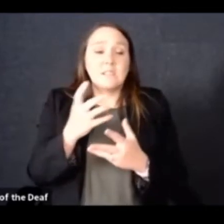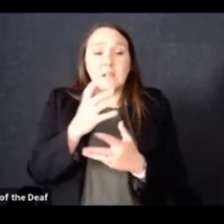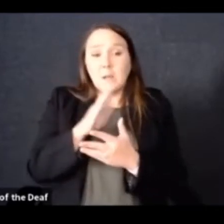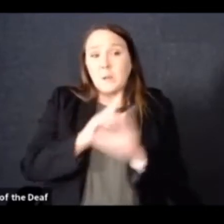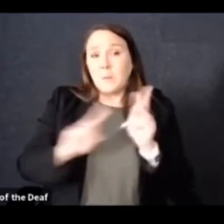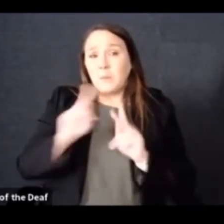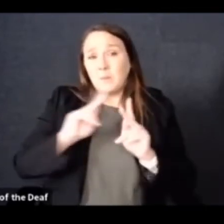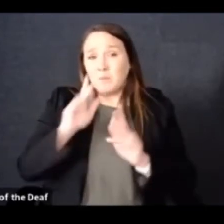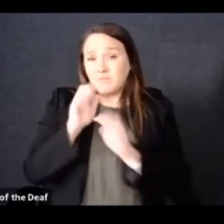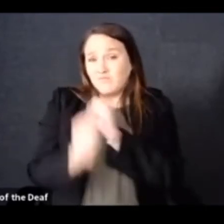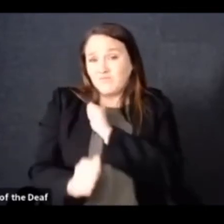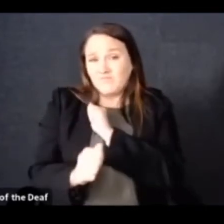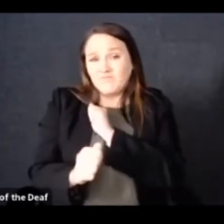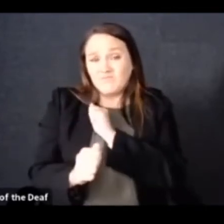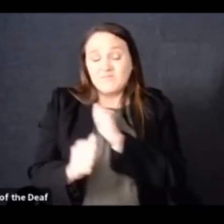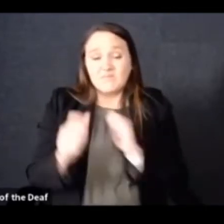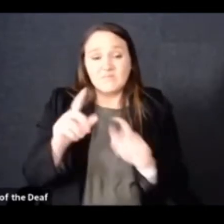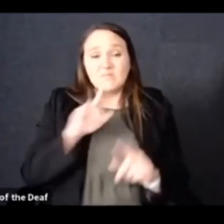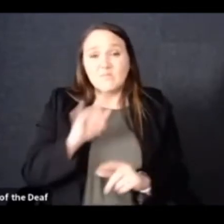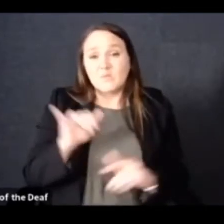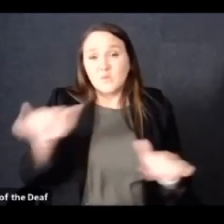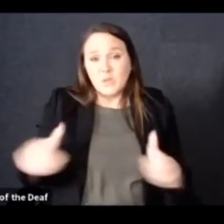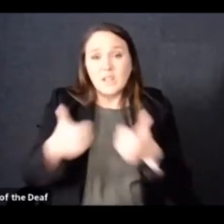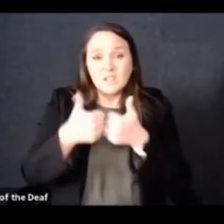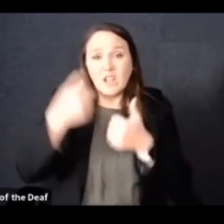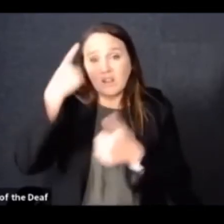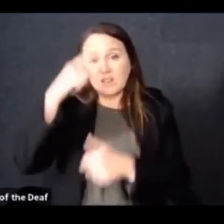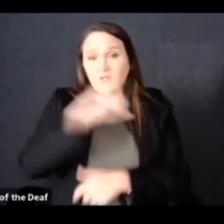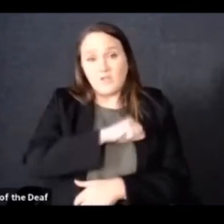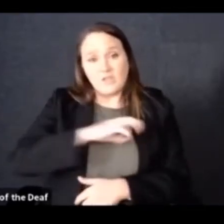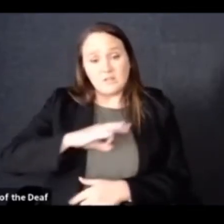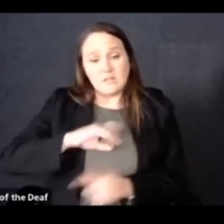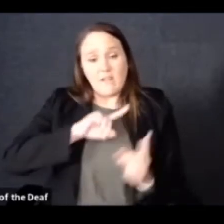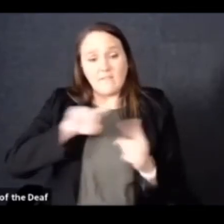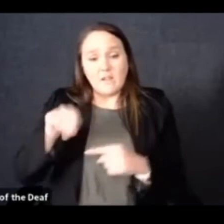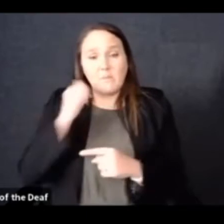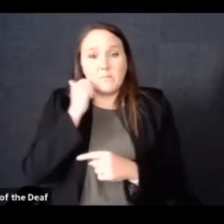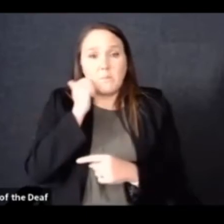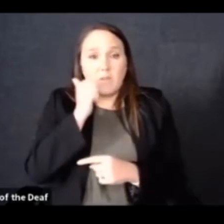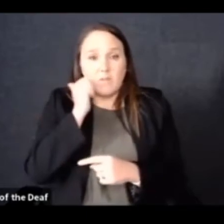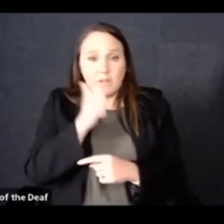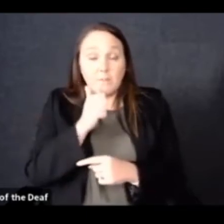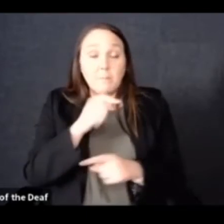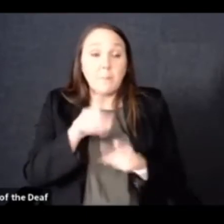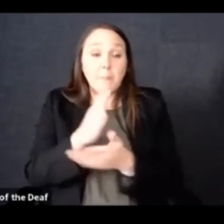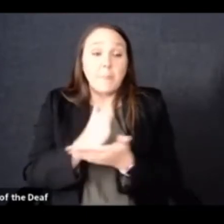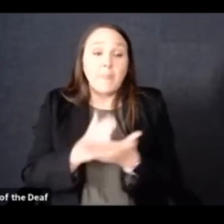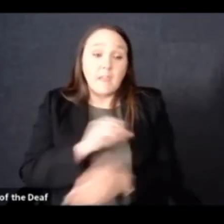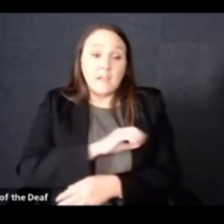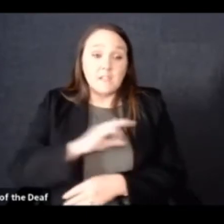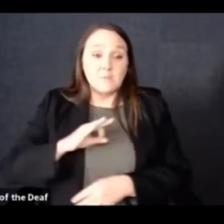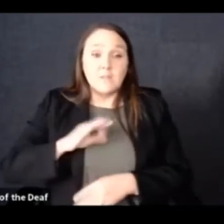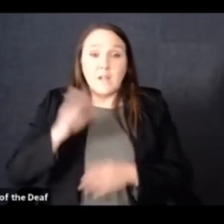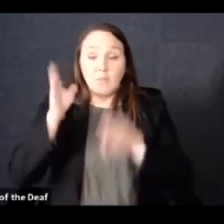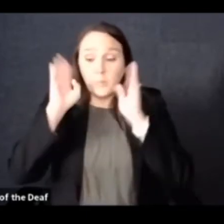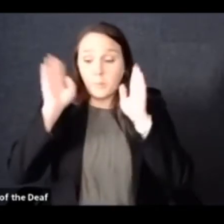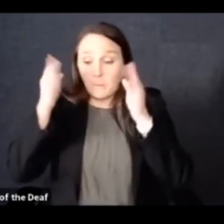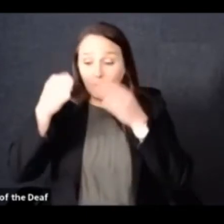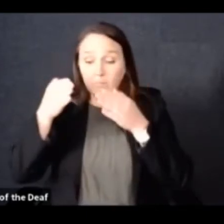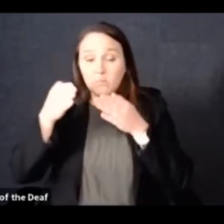unkind. And it's really challenging for staff to come in every day. We have staff also who are paying attention